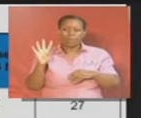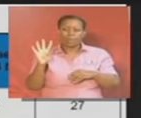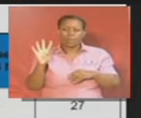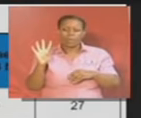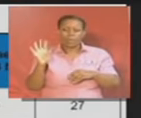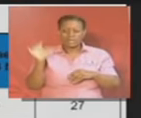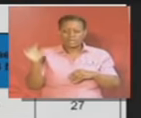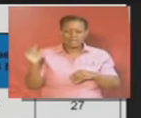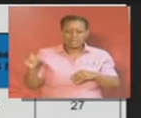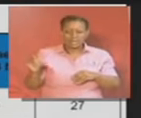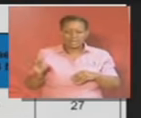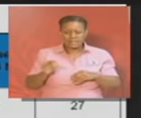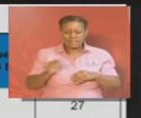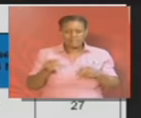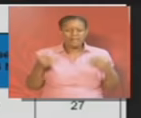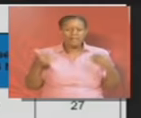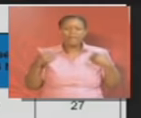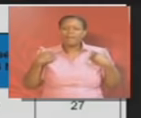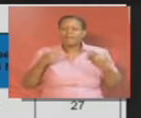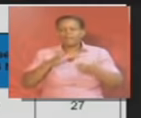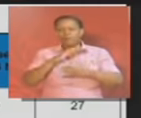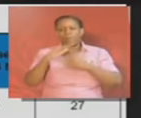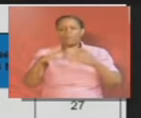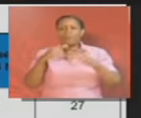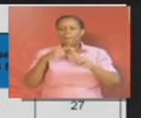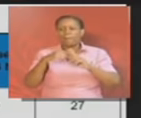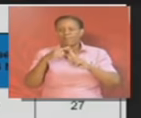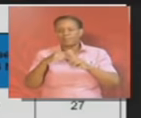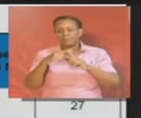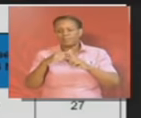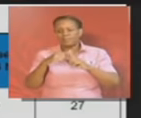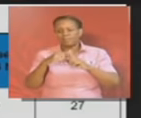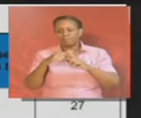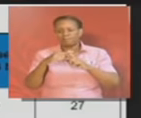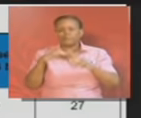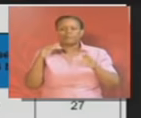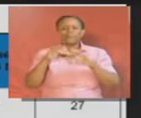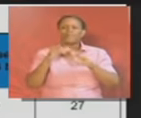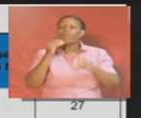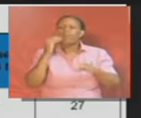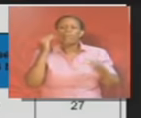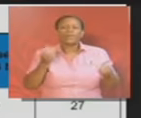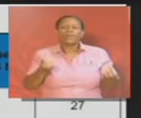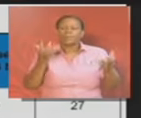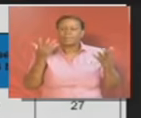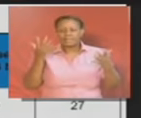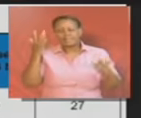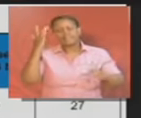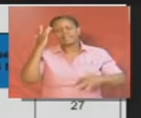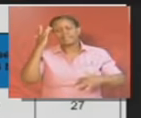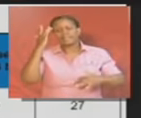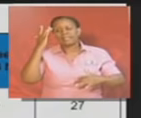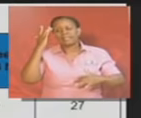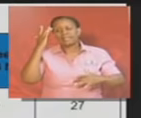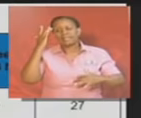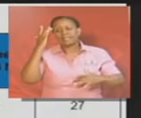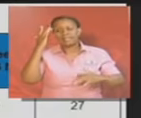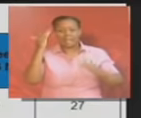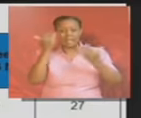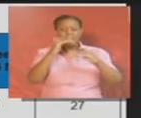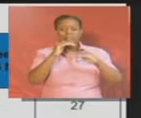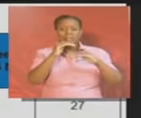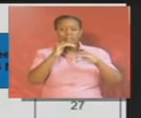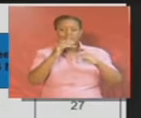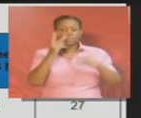same address would have been 5 during the epidemiological weeks 10 and 11, compared to 6 in epidemiological